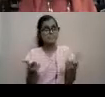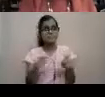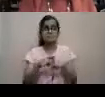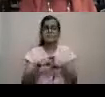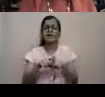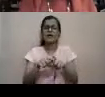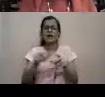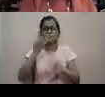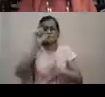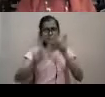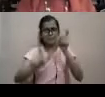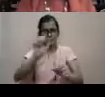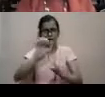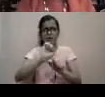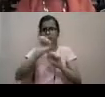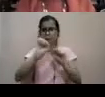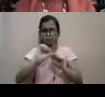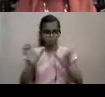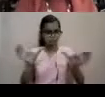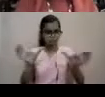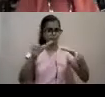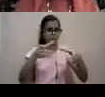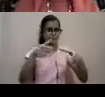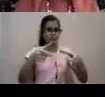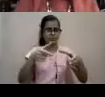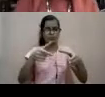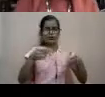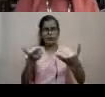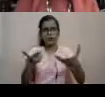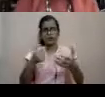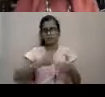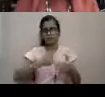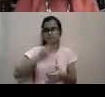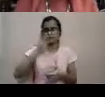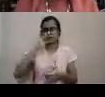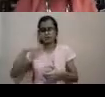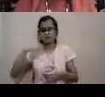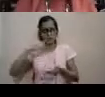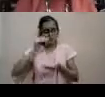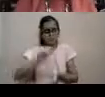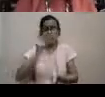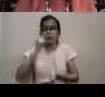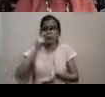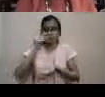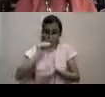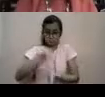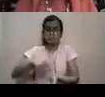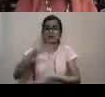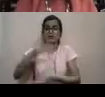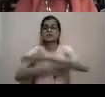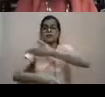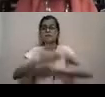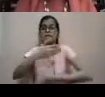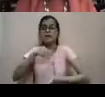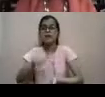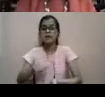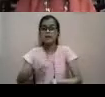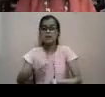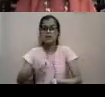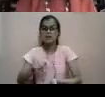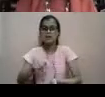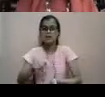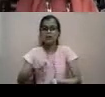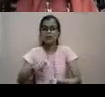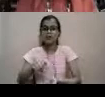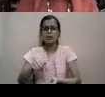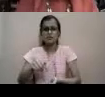able-bodied mother of a disabled person, my daughter. I've written a great deal about